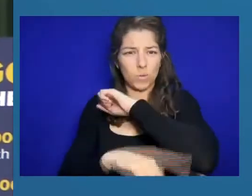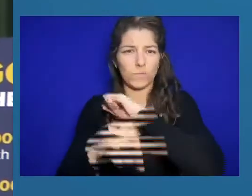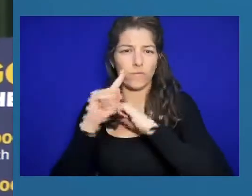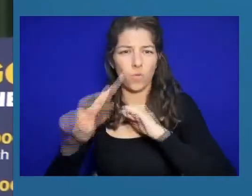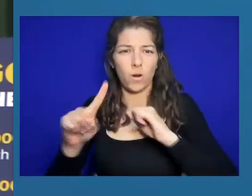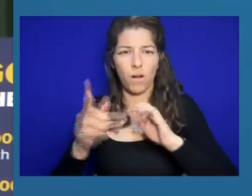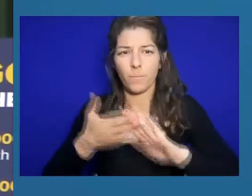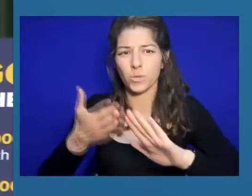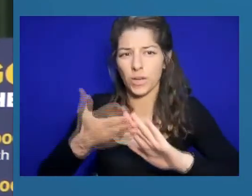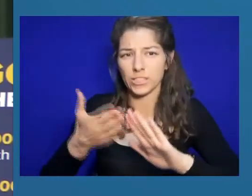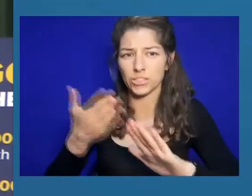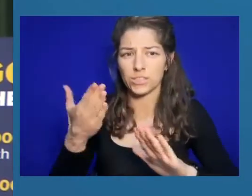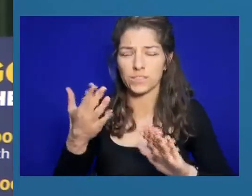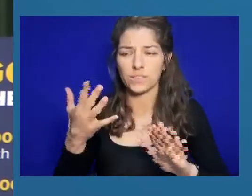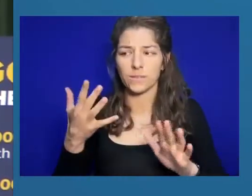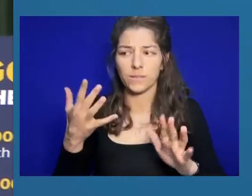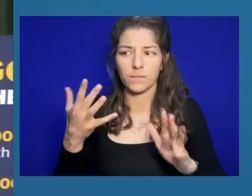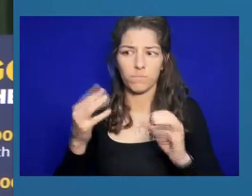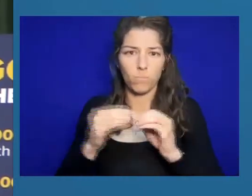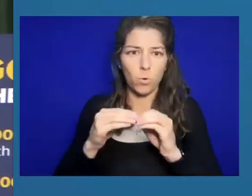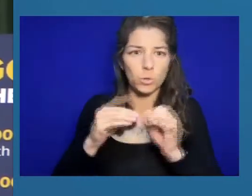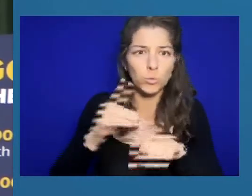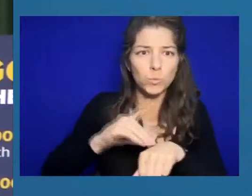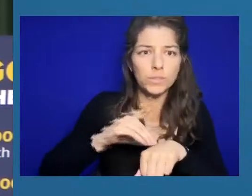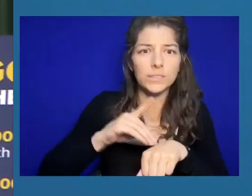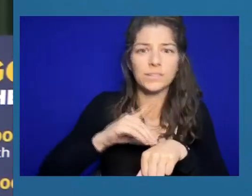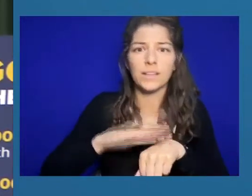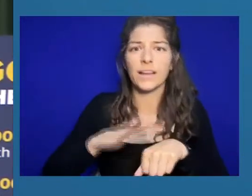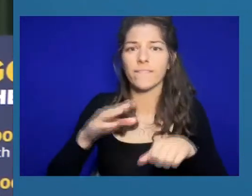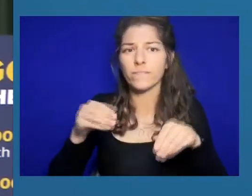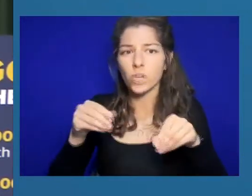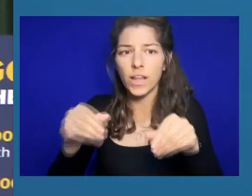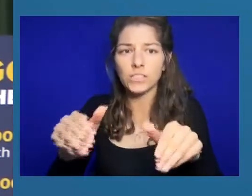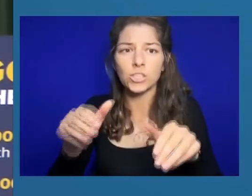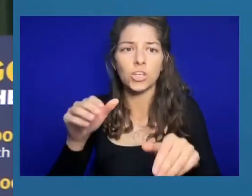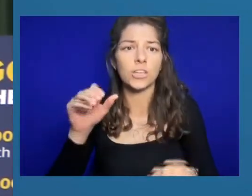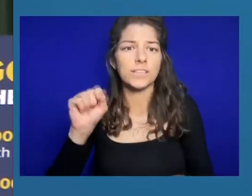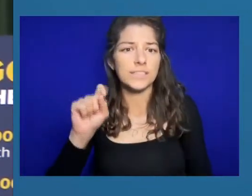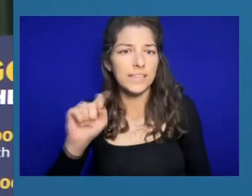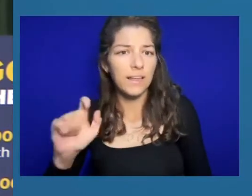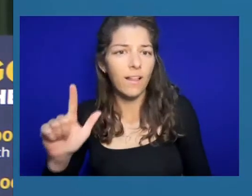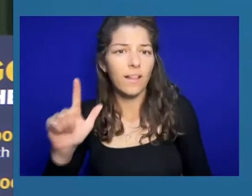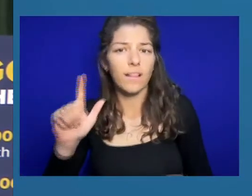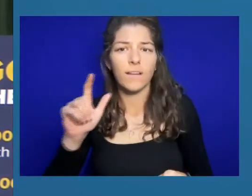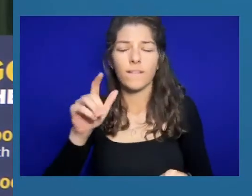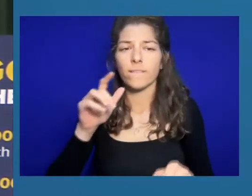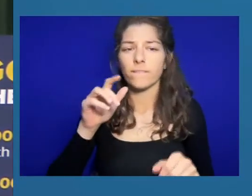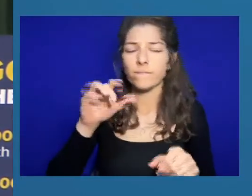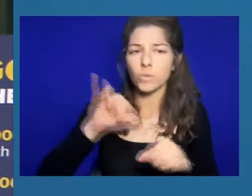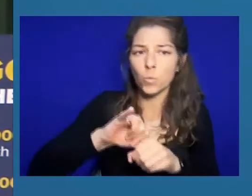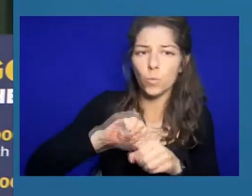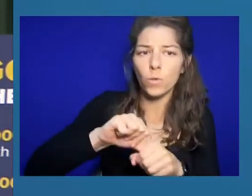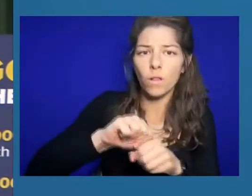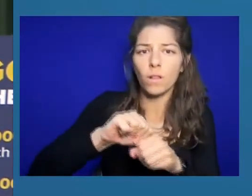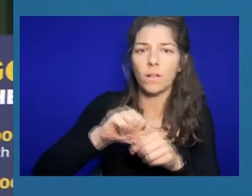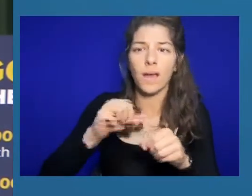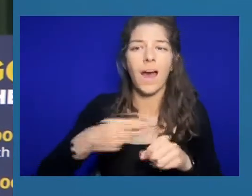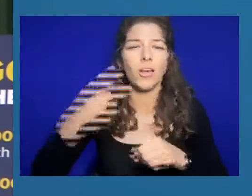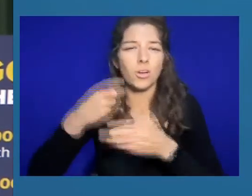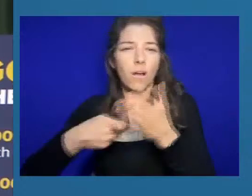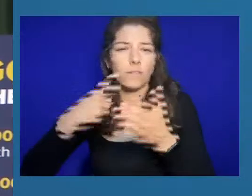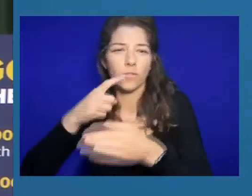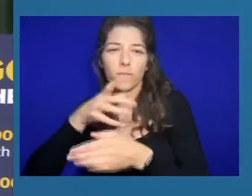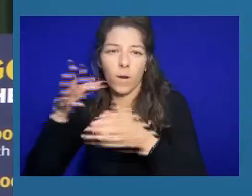operations. Higher duties on essential inputs like fertilizer, steel, fuel, and pesticides translate into higher costs for